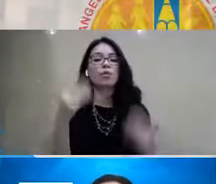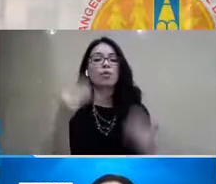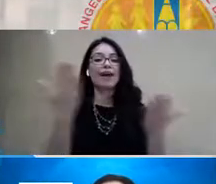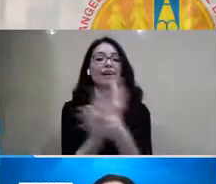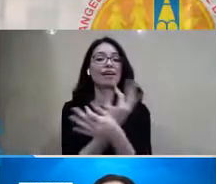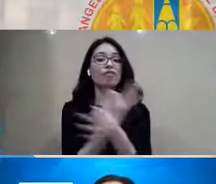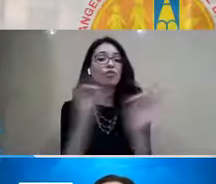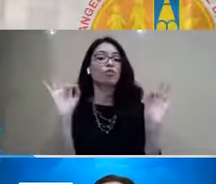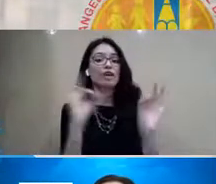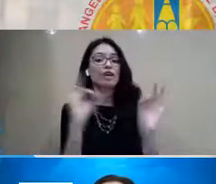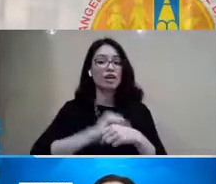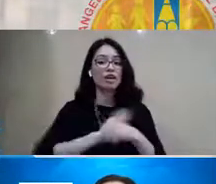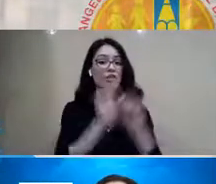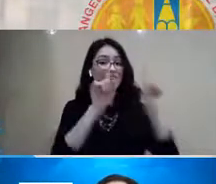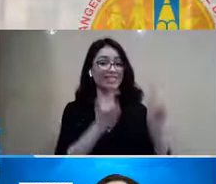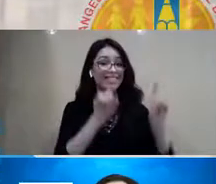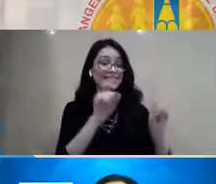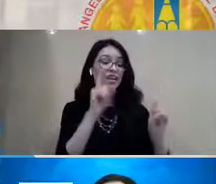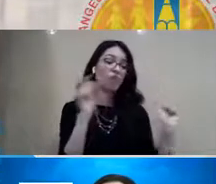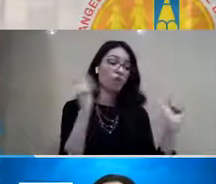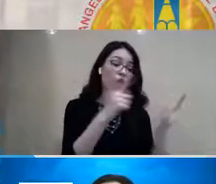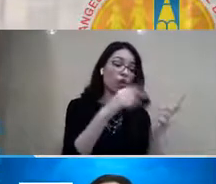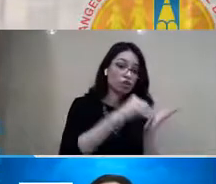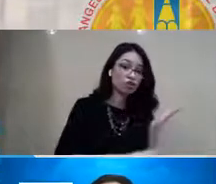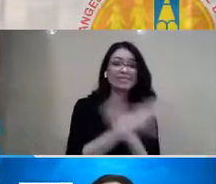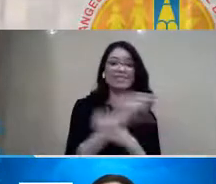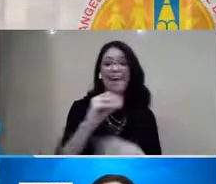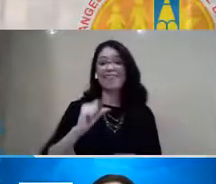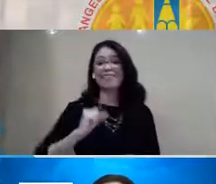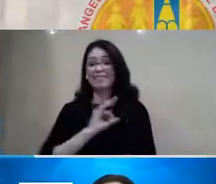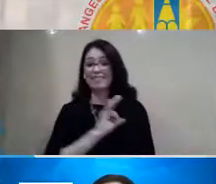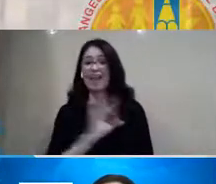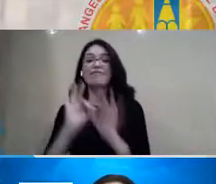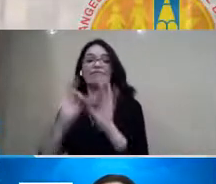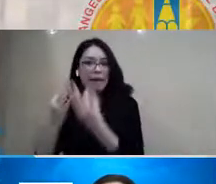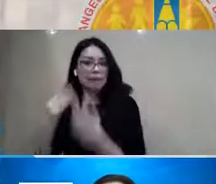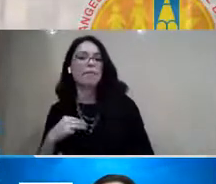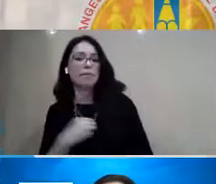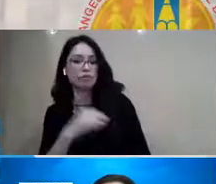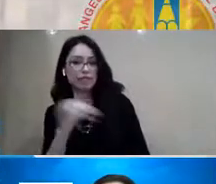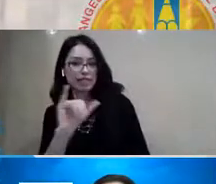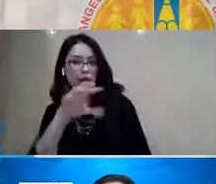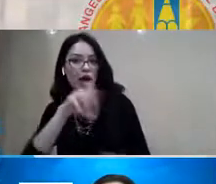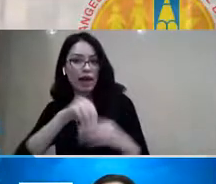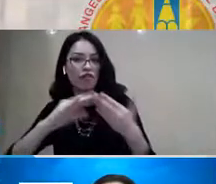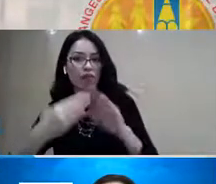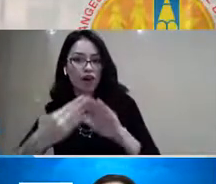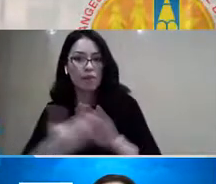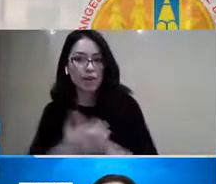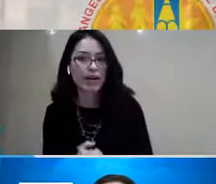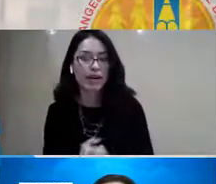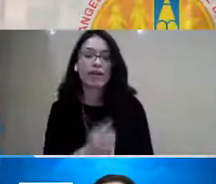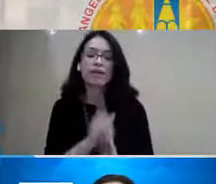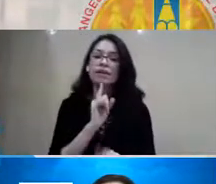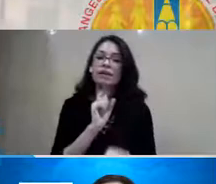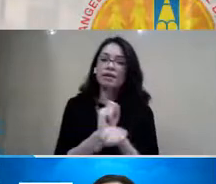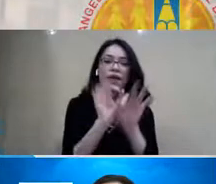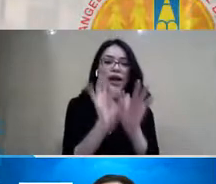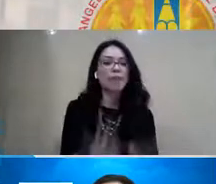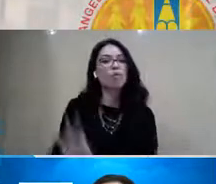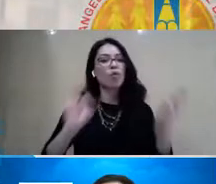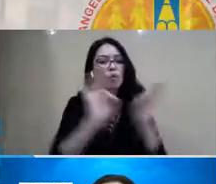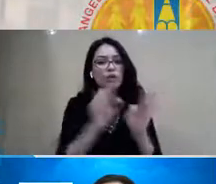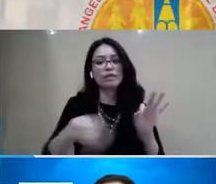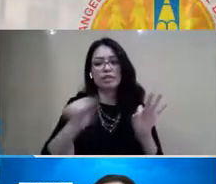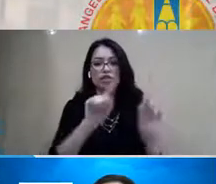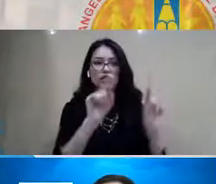any of their family members at schools. That is helping keep the community safer now, but as important, it provides us with the information and